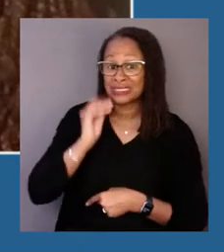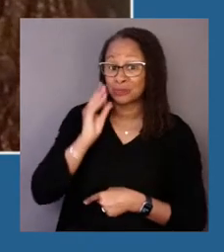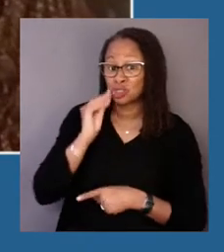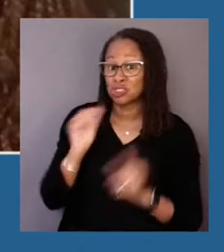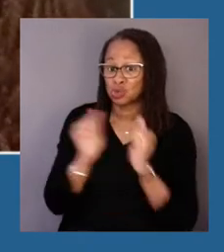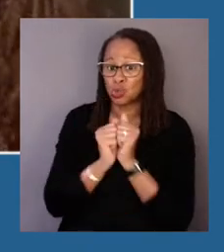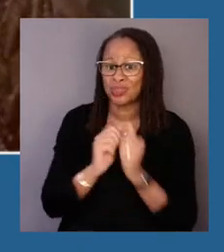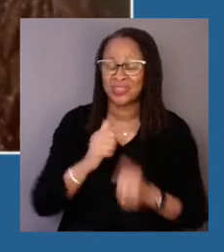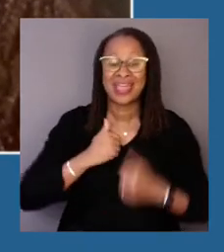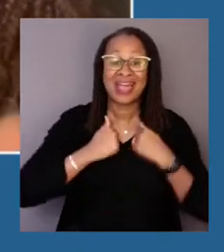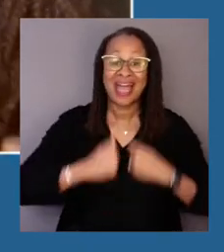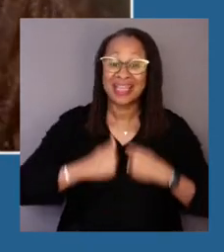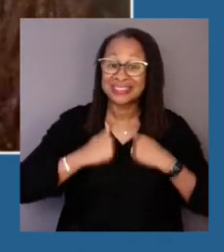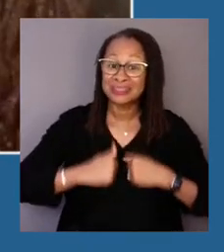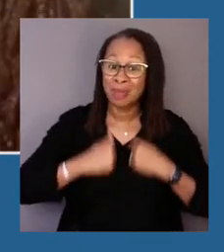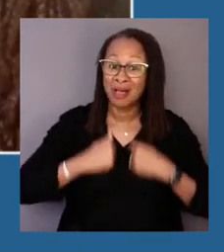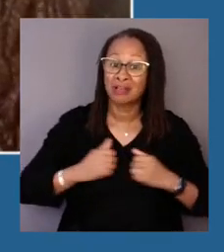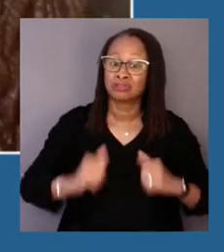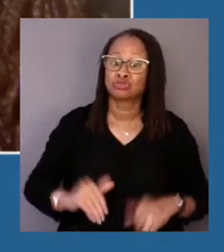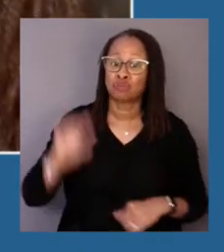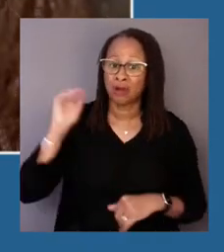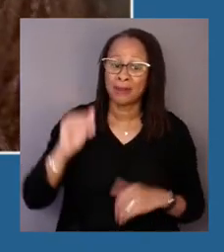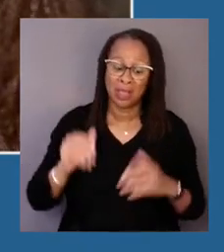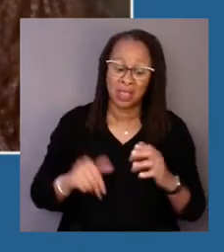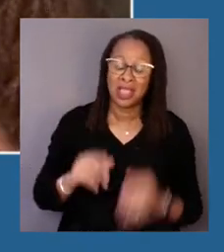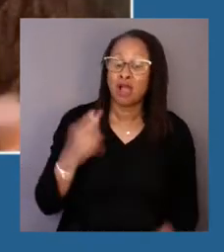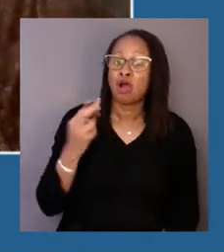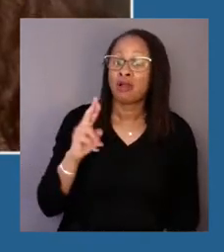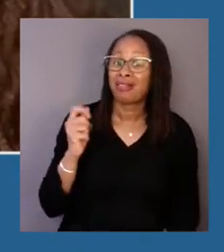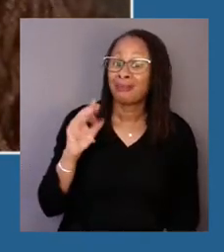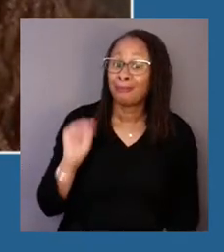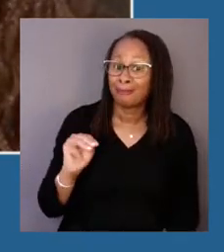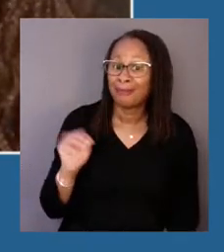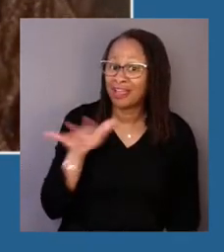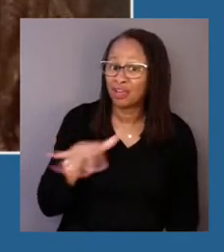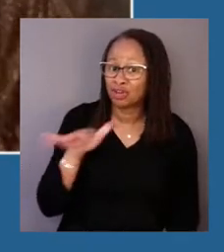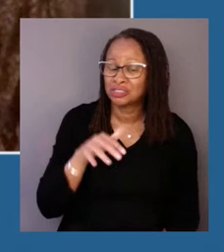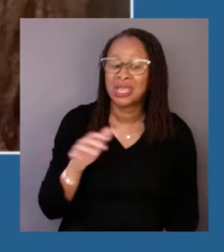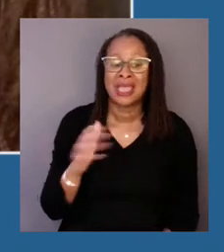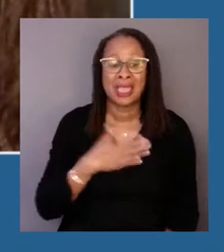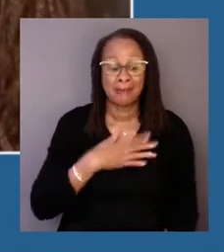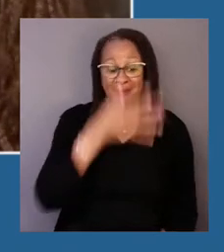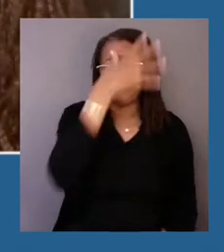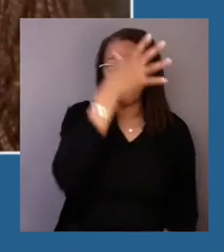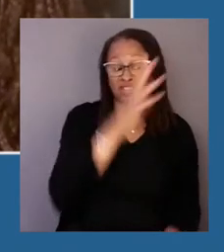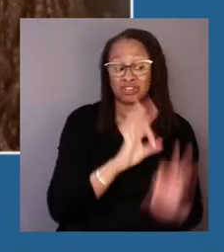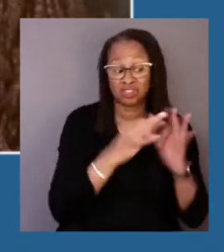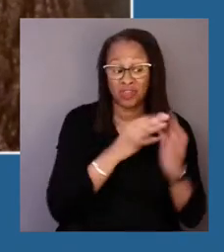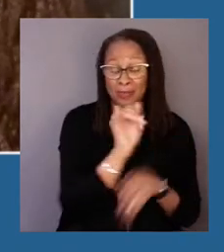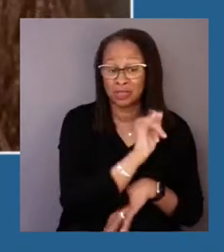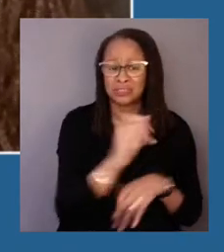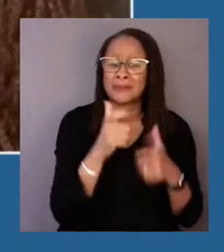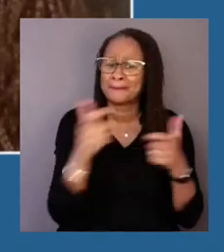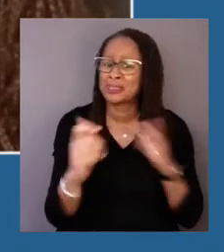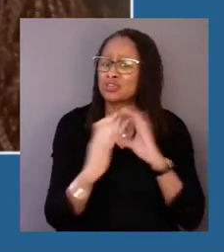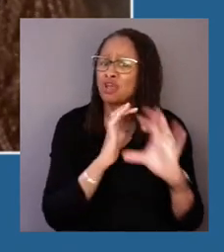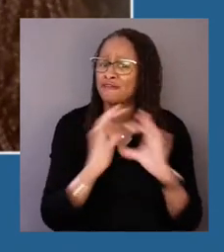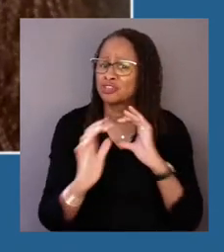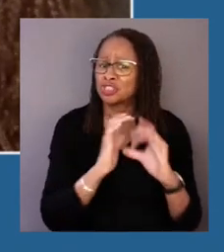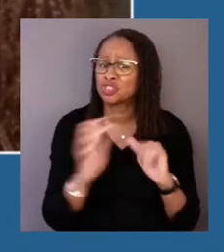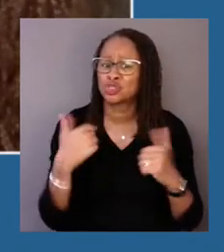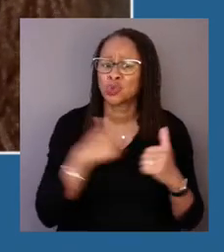asthma, kind of like growing up in like Harlem and stuff like that. And also kind of like on my dad's side as well. That was a big conversation we had. So it's